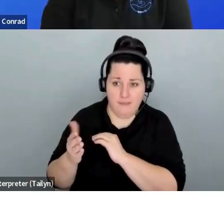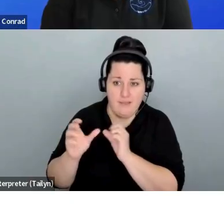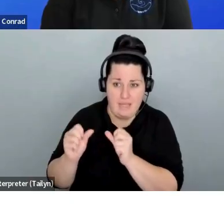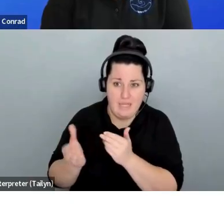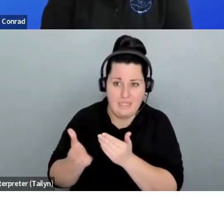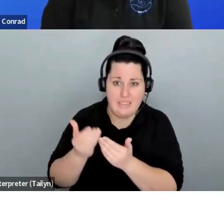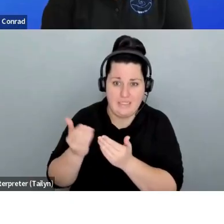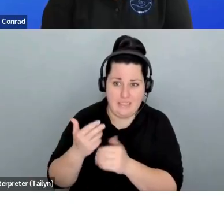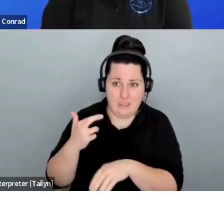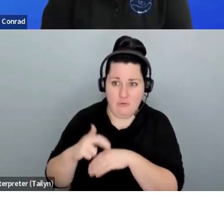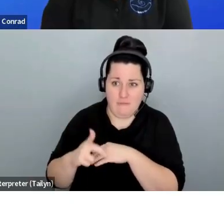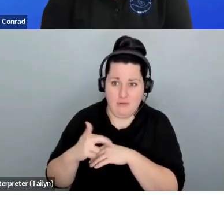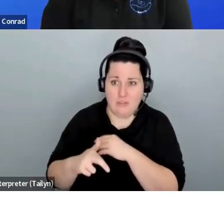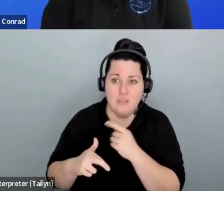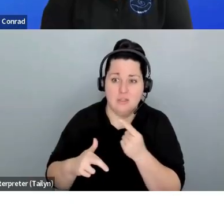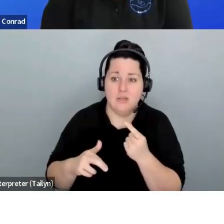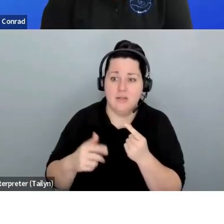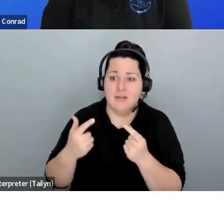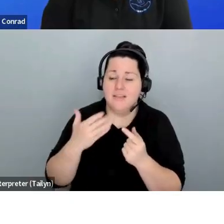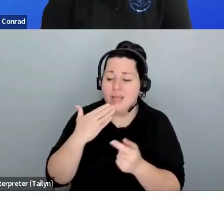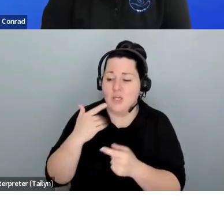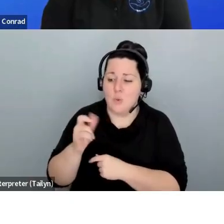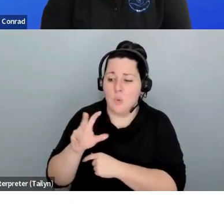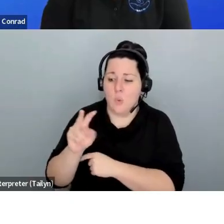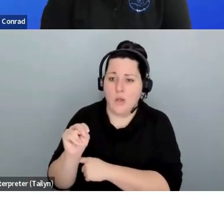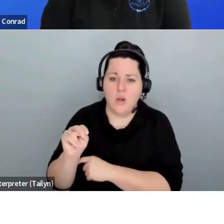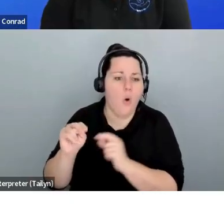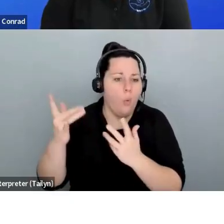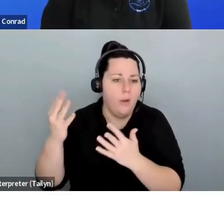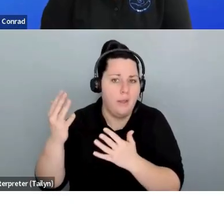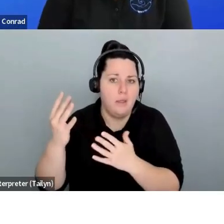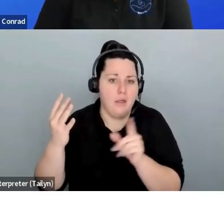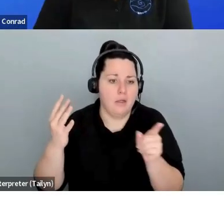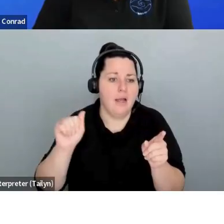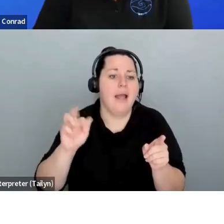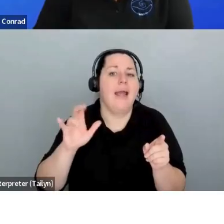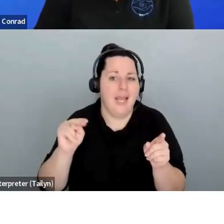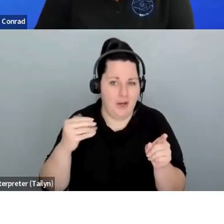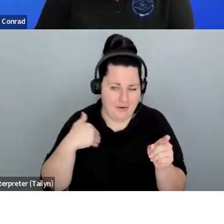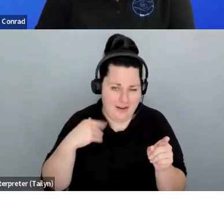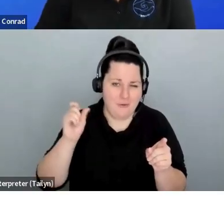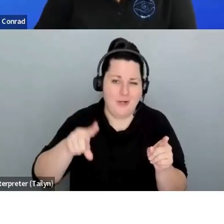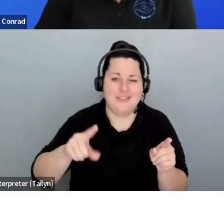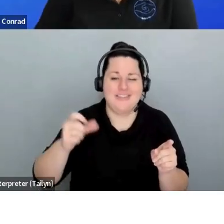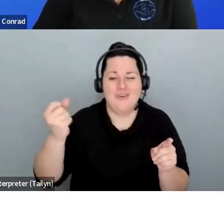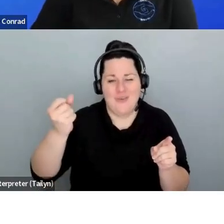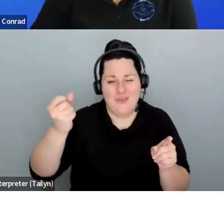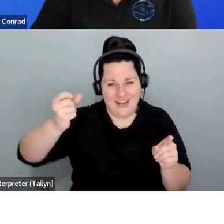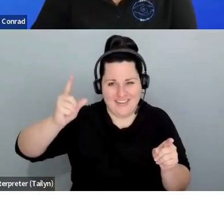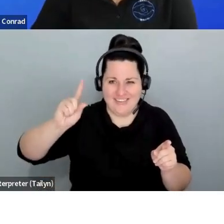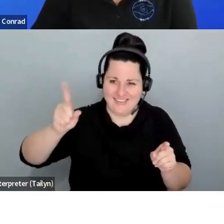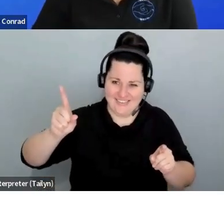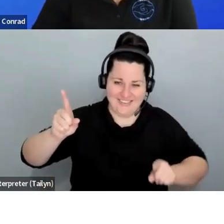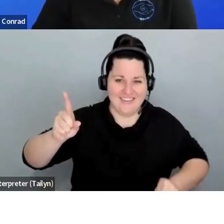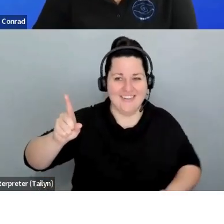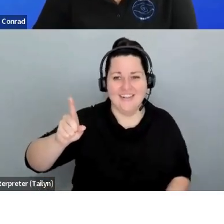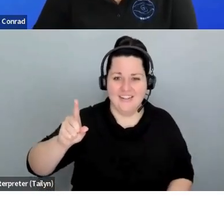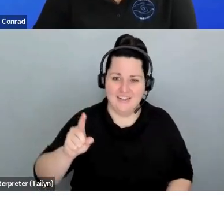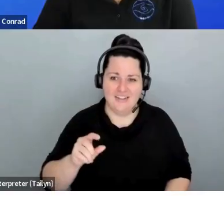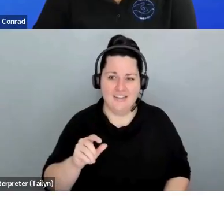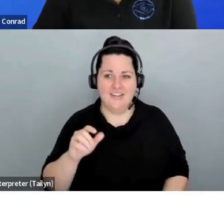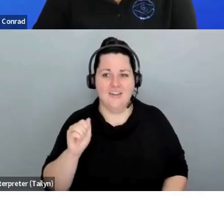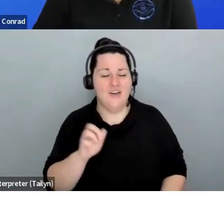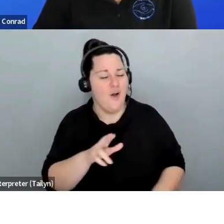reference. Okay. But thank you, Gwen, for, oh, wait, Erin has another one. Spoke too soon. Of course,